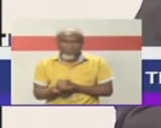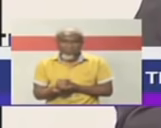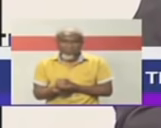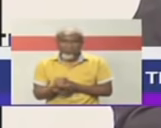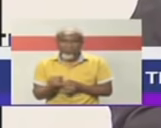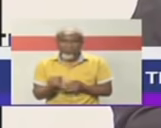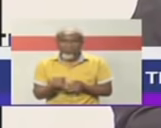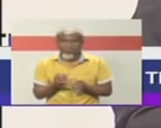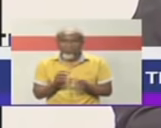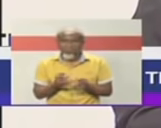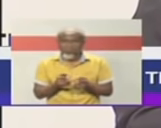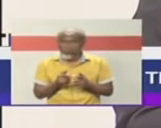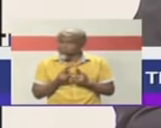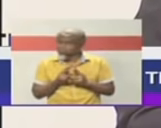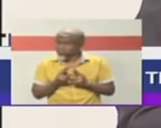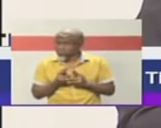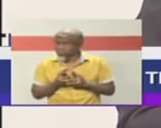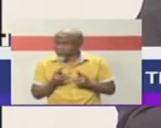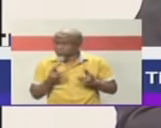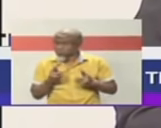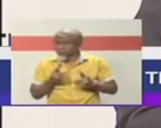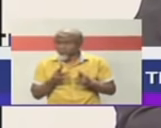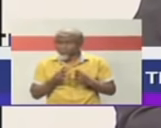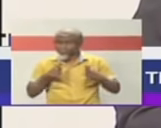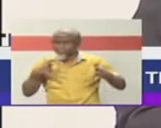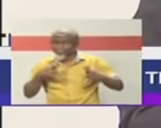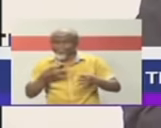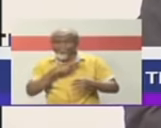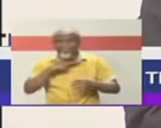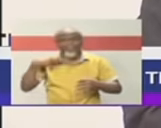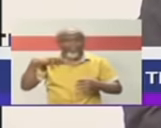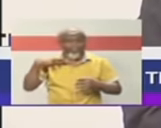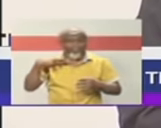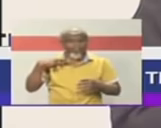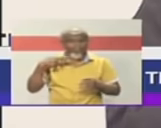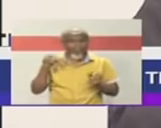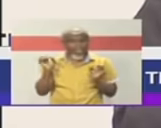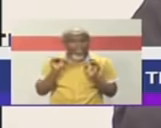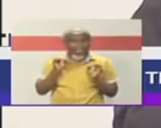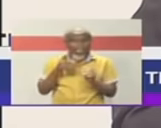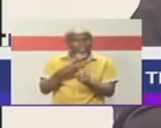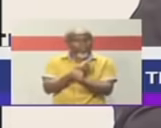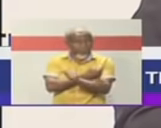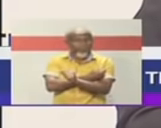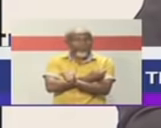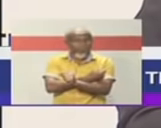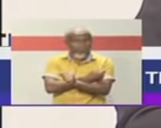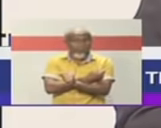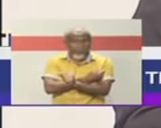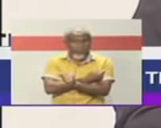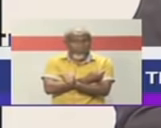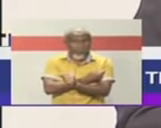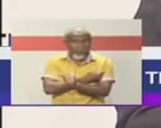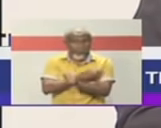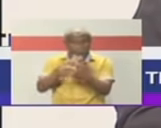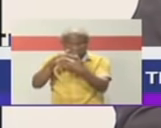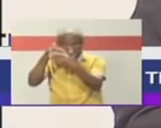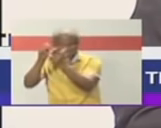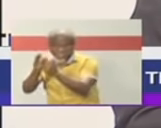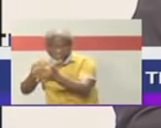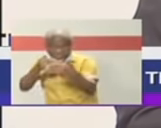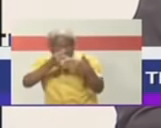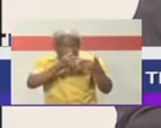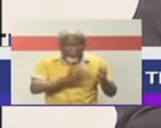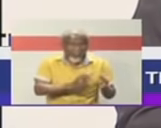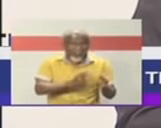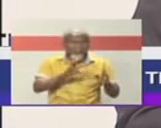for you, but for members of your family, and as you can see in this case, members of your neighborhood and of the society at